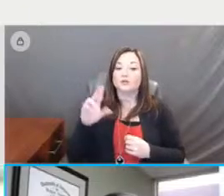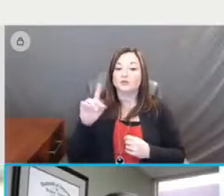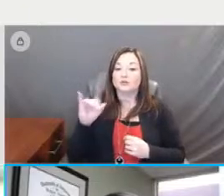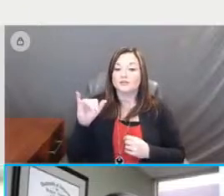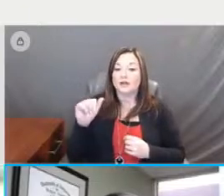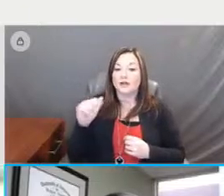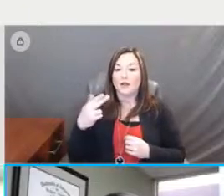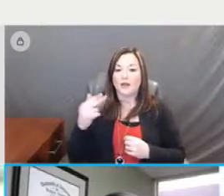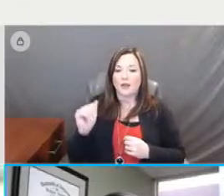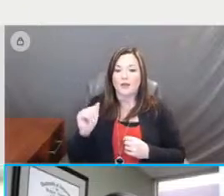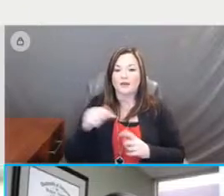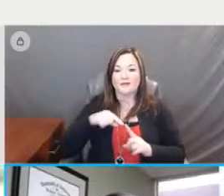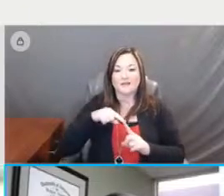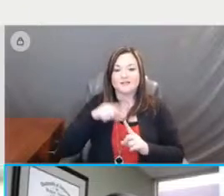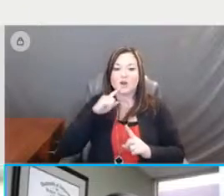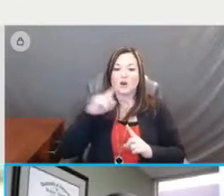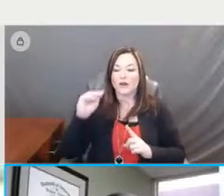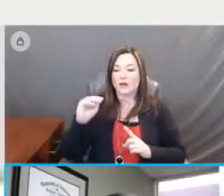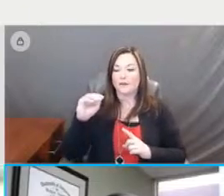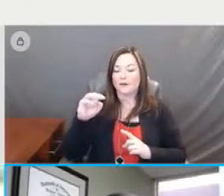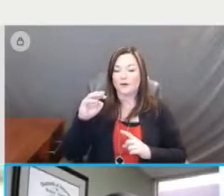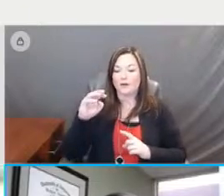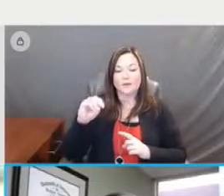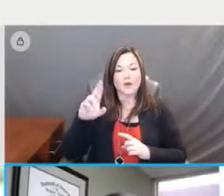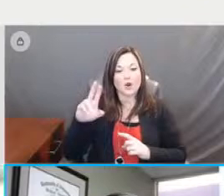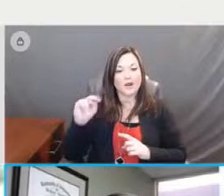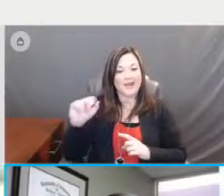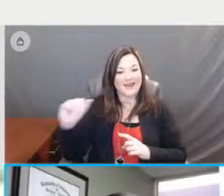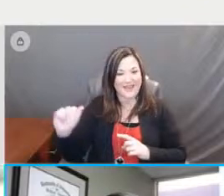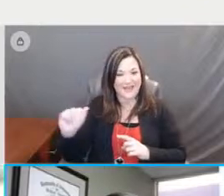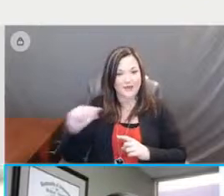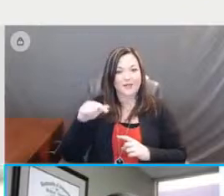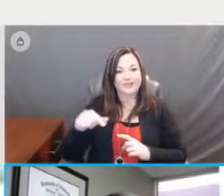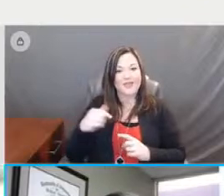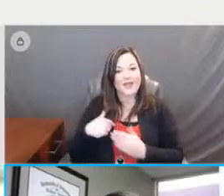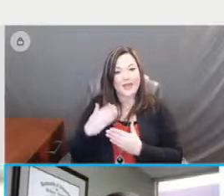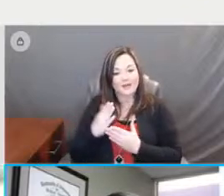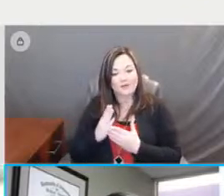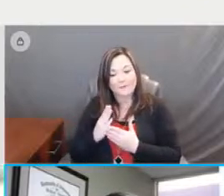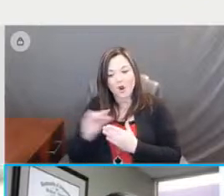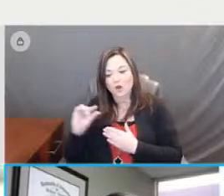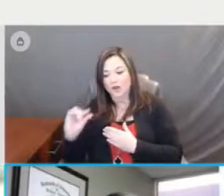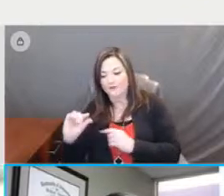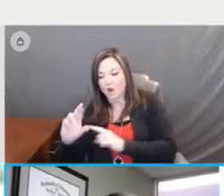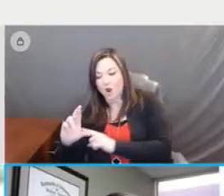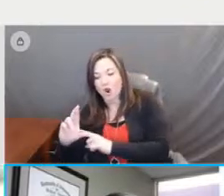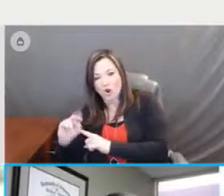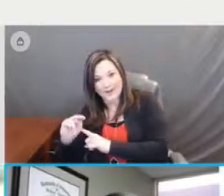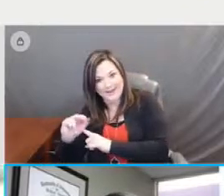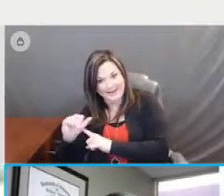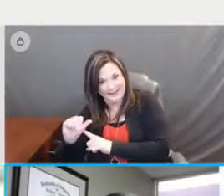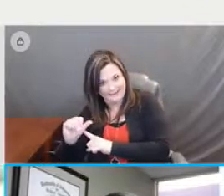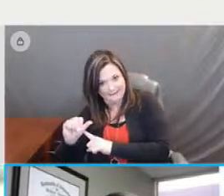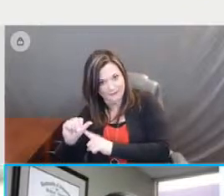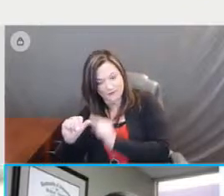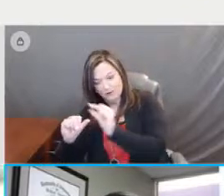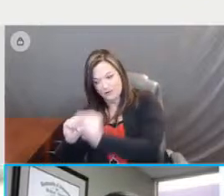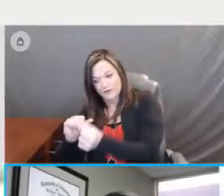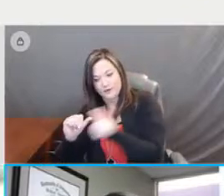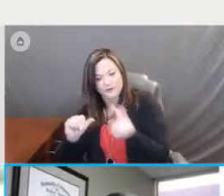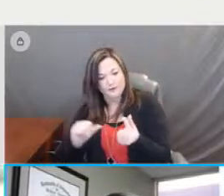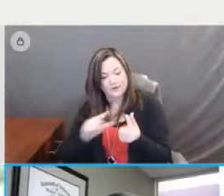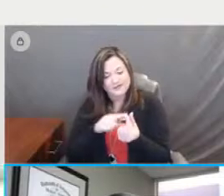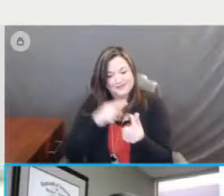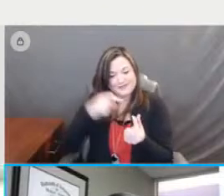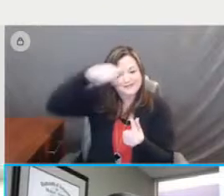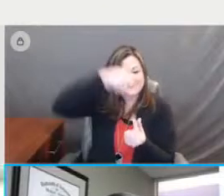are mRNA vaccines. They contain a piece of RNA that gives instruction to